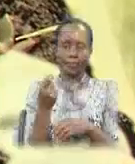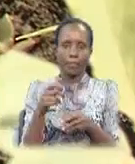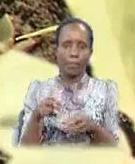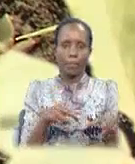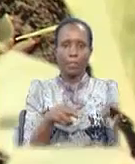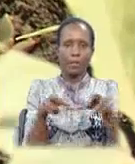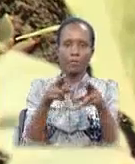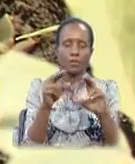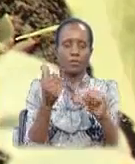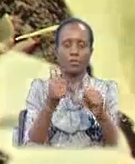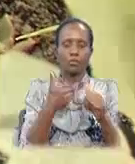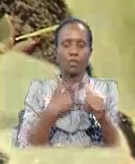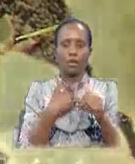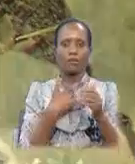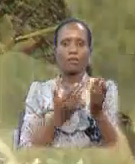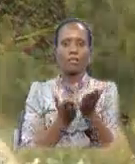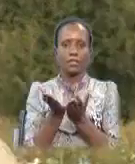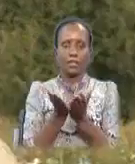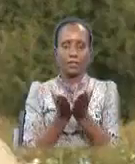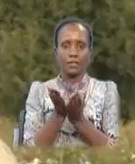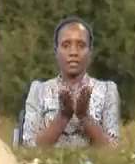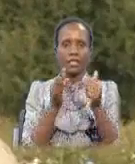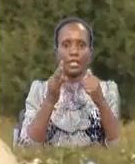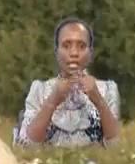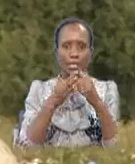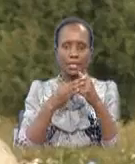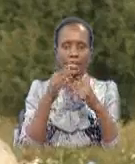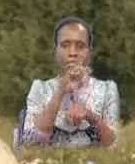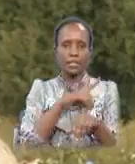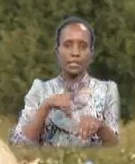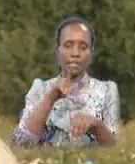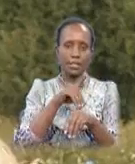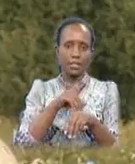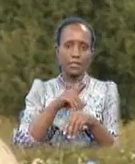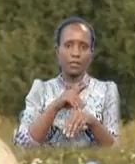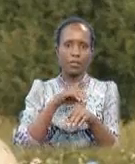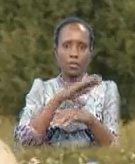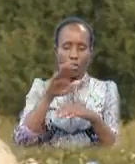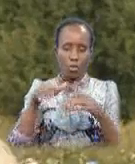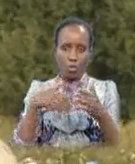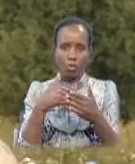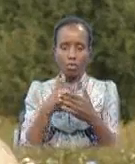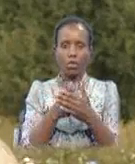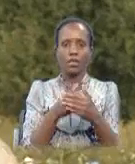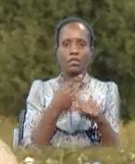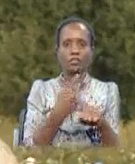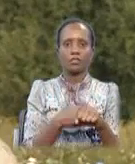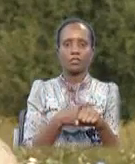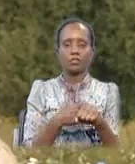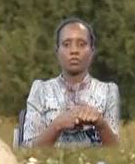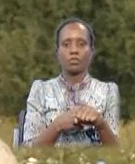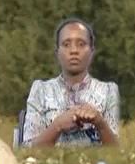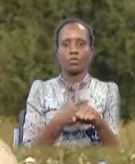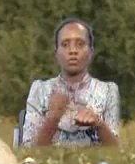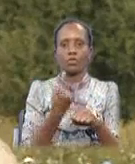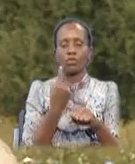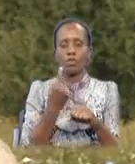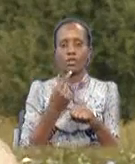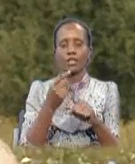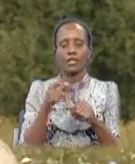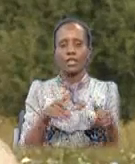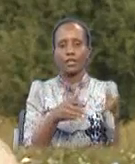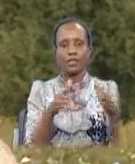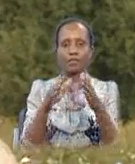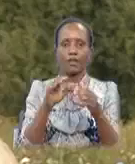The rivers we have serving the 8 districts are all seasonal except River